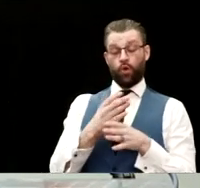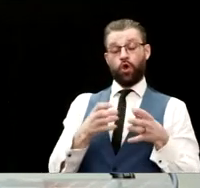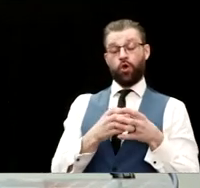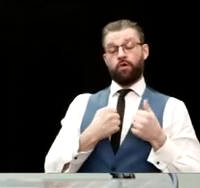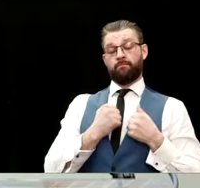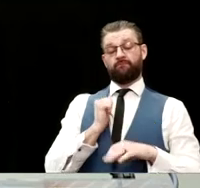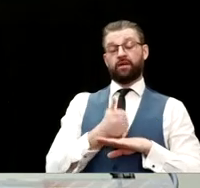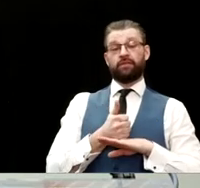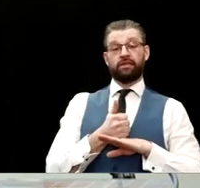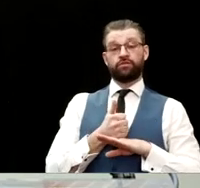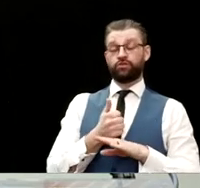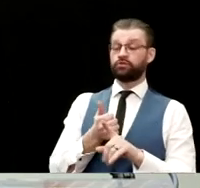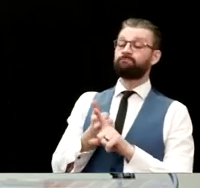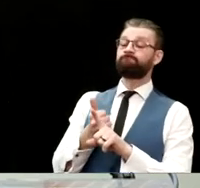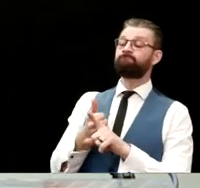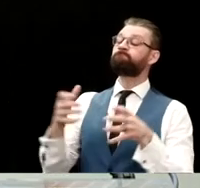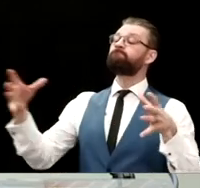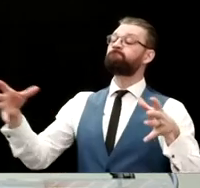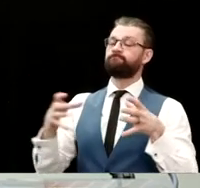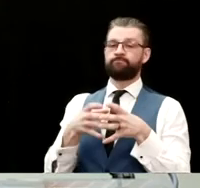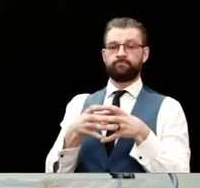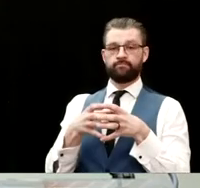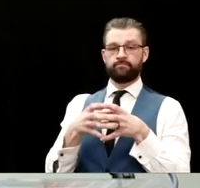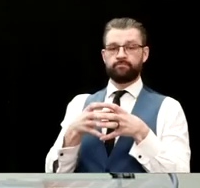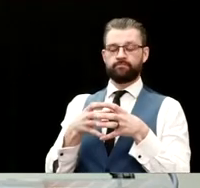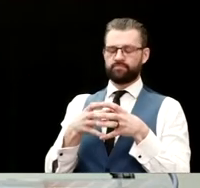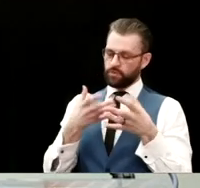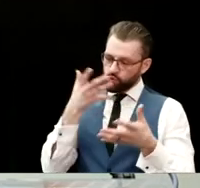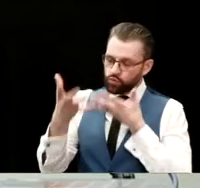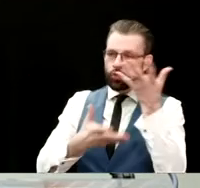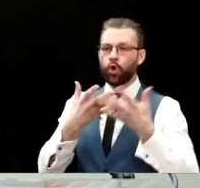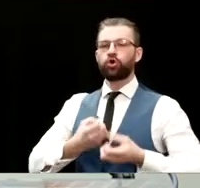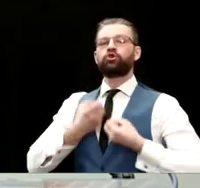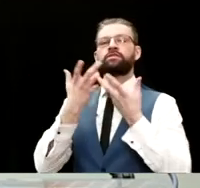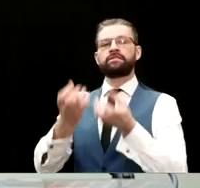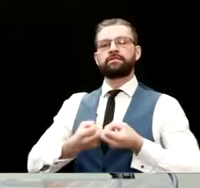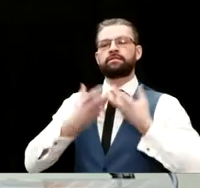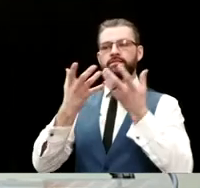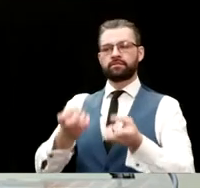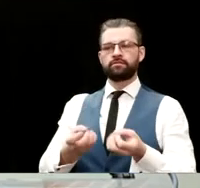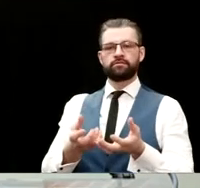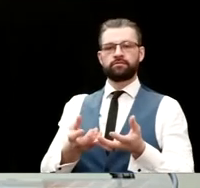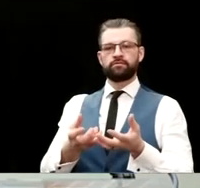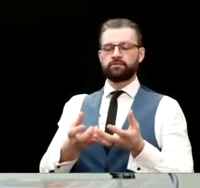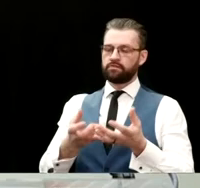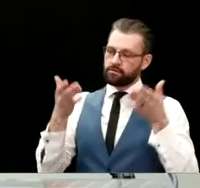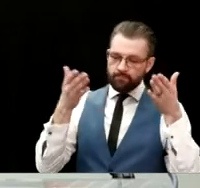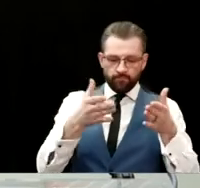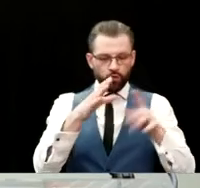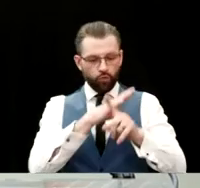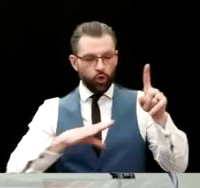Foundation is to bring people together, tell our stories, and see peace for